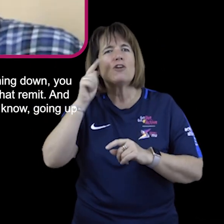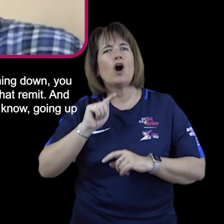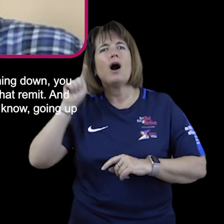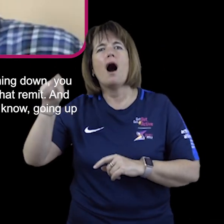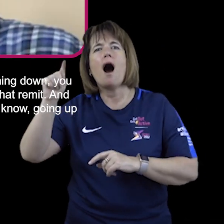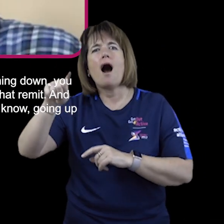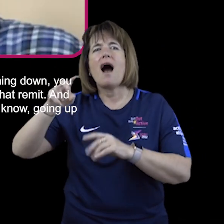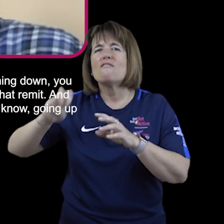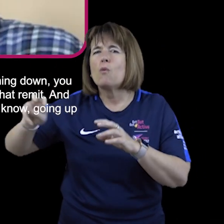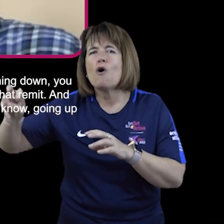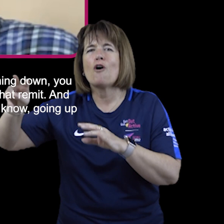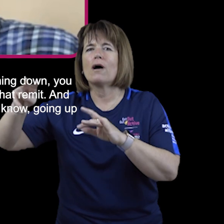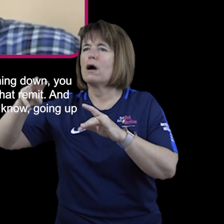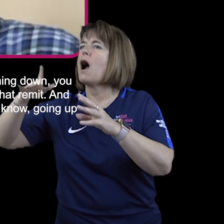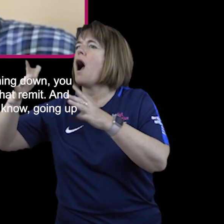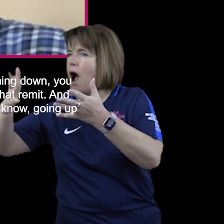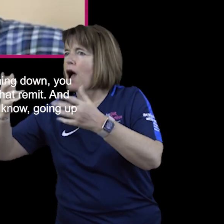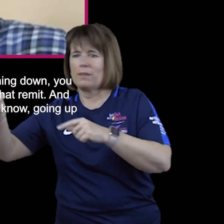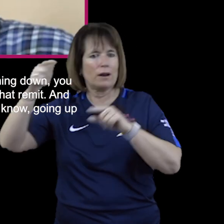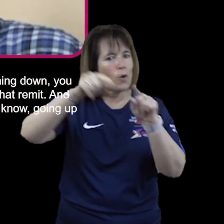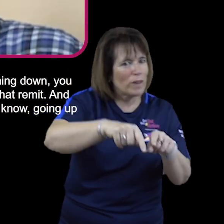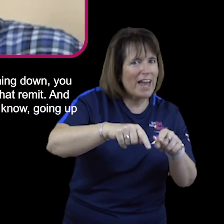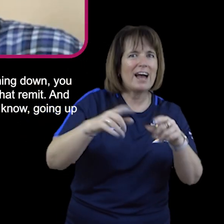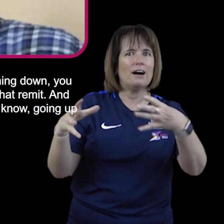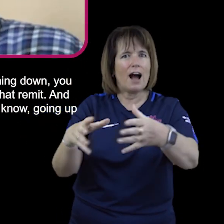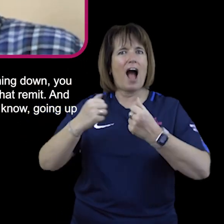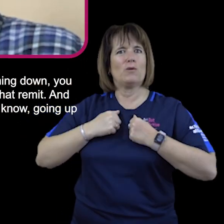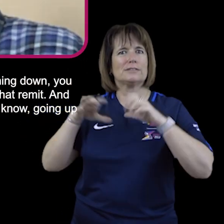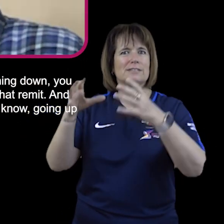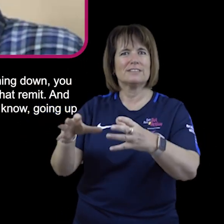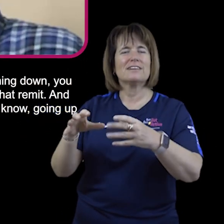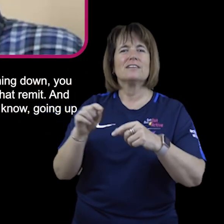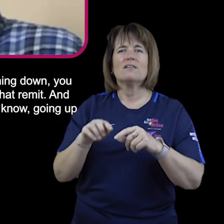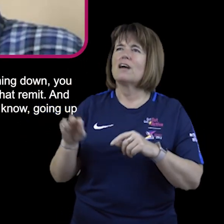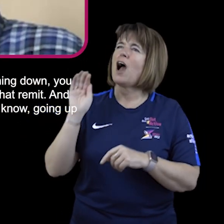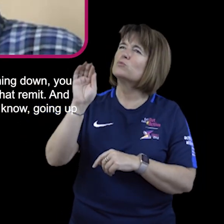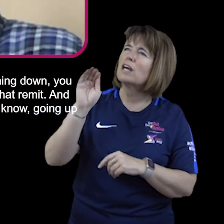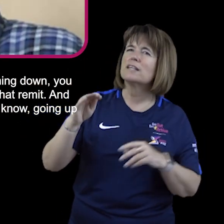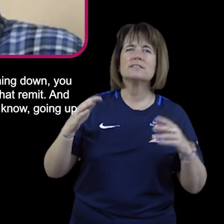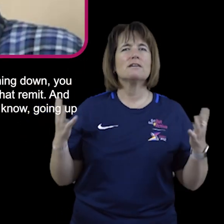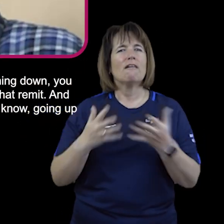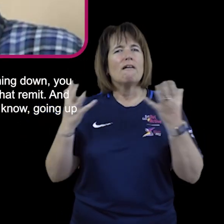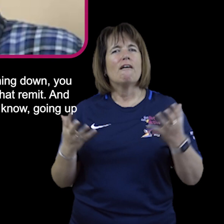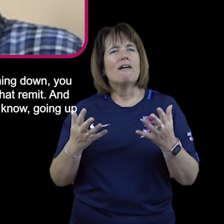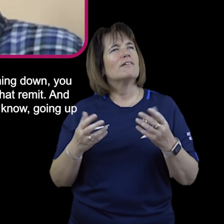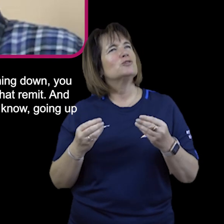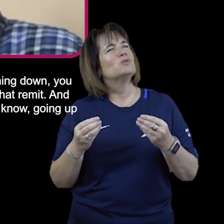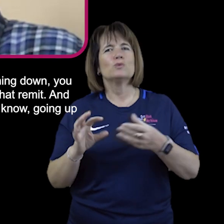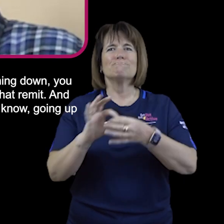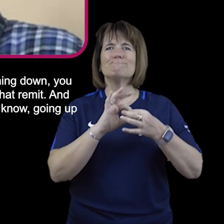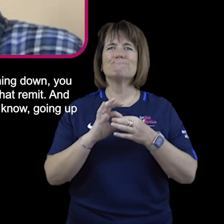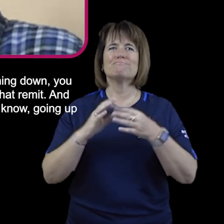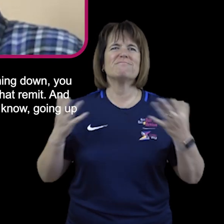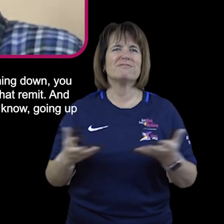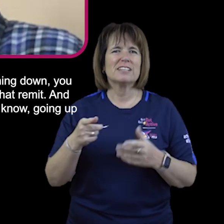other community gardens. So going up to see those as well, having a walk,